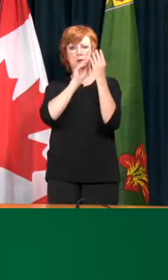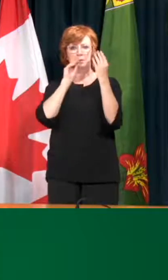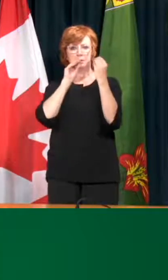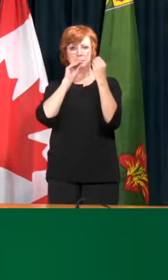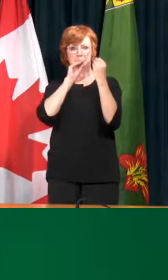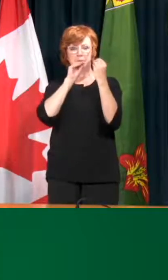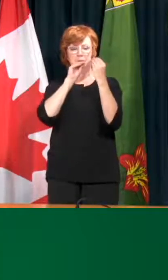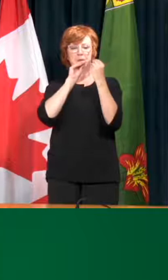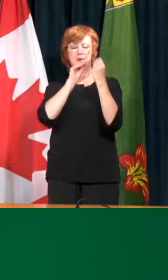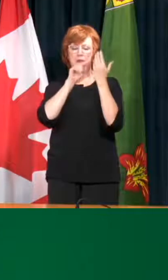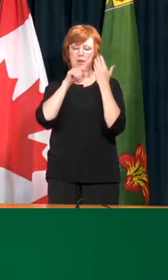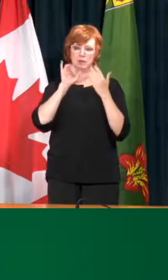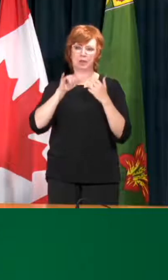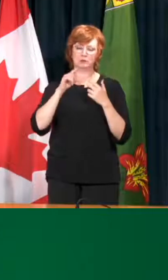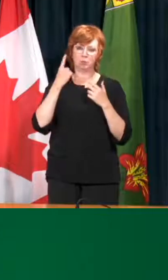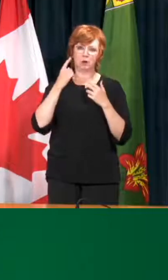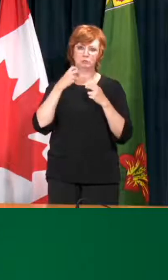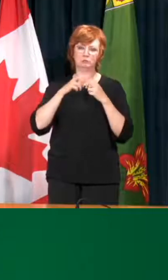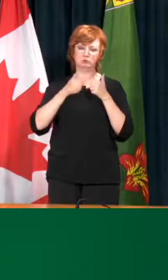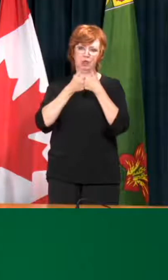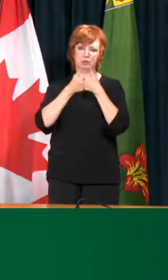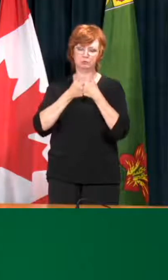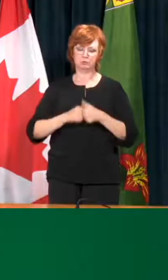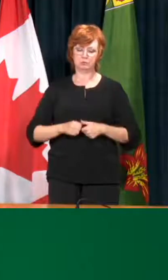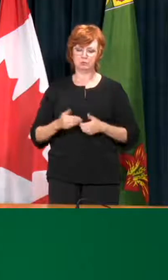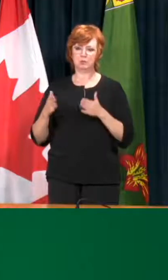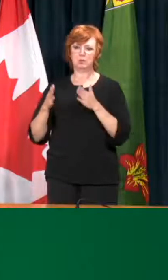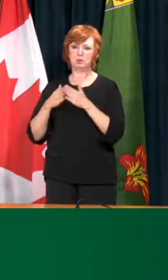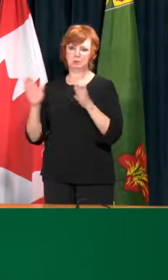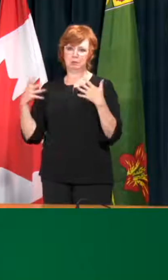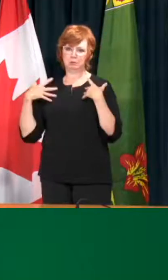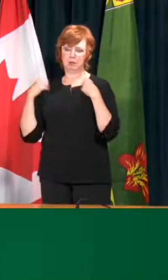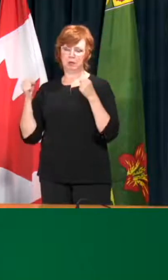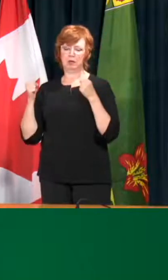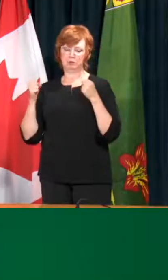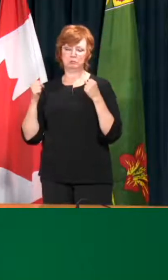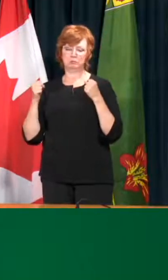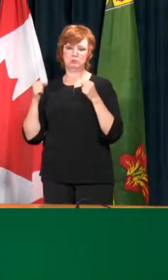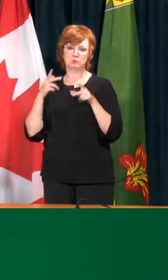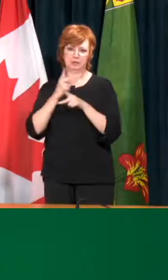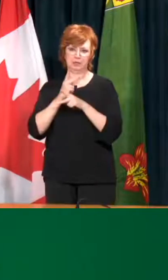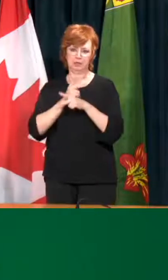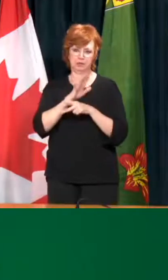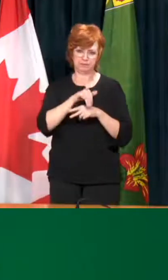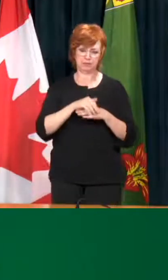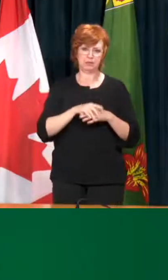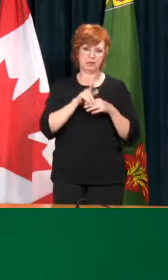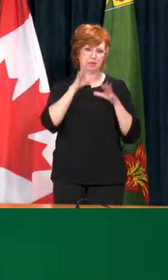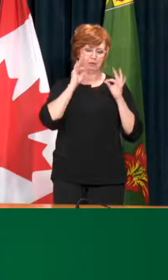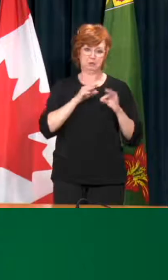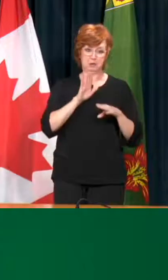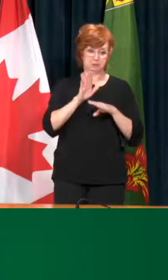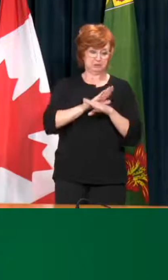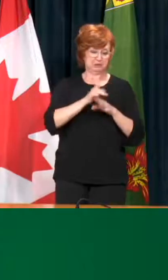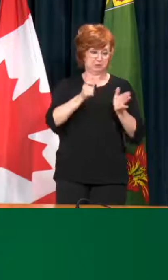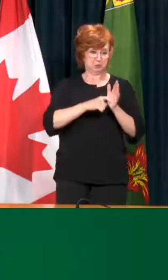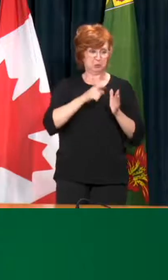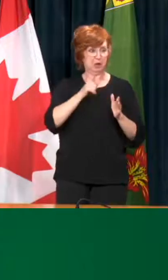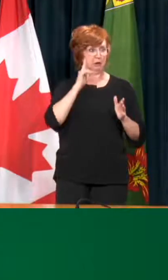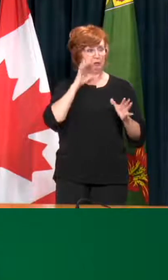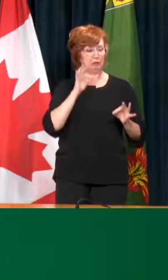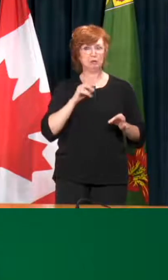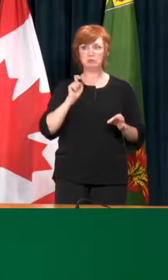involved and works with businesses, and the decision to issue a public service announcement is a public health decision, not a business